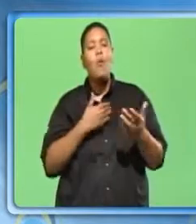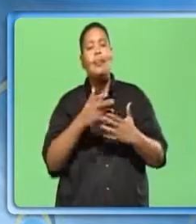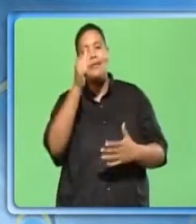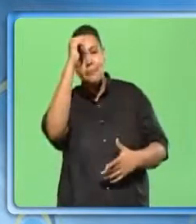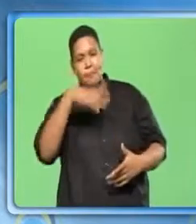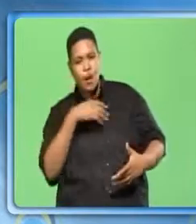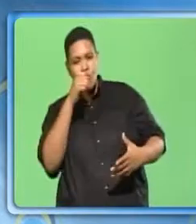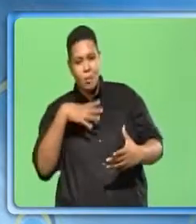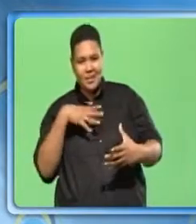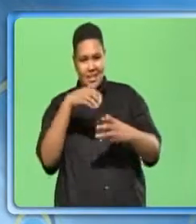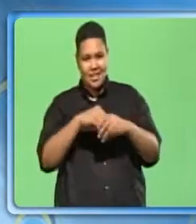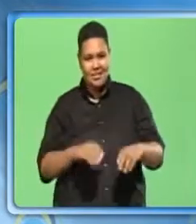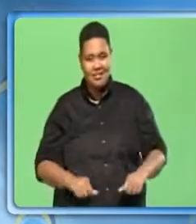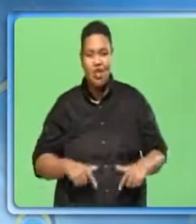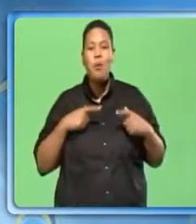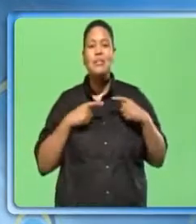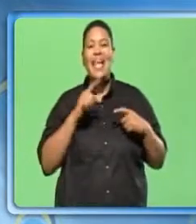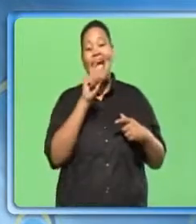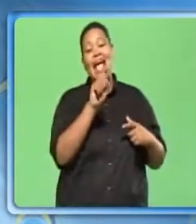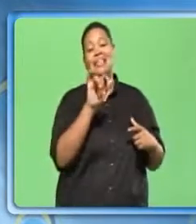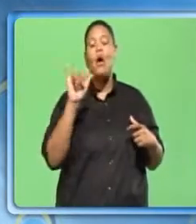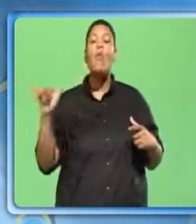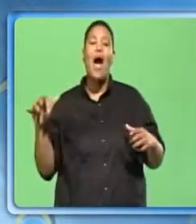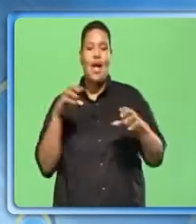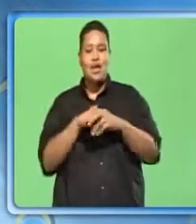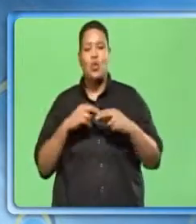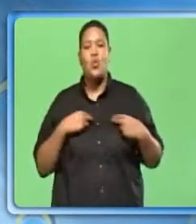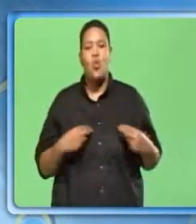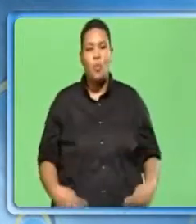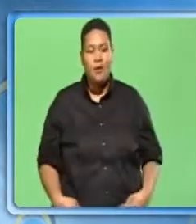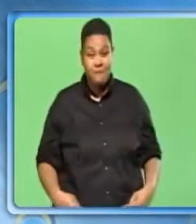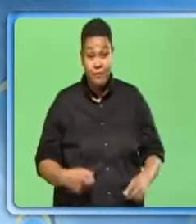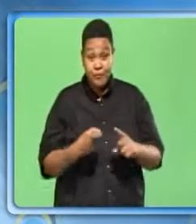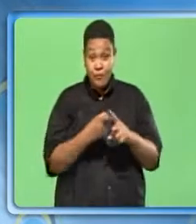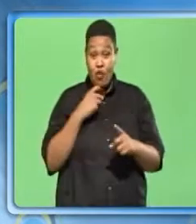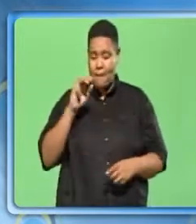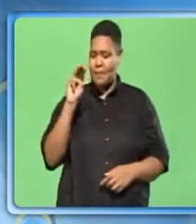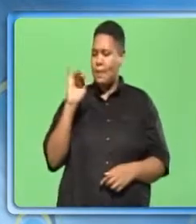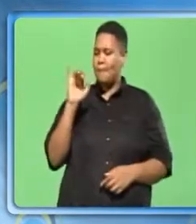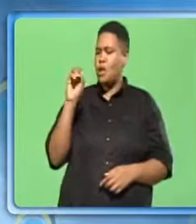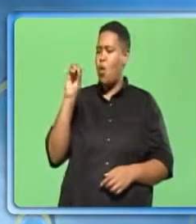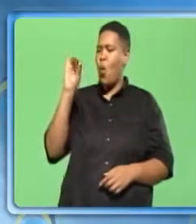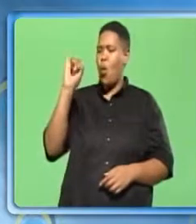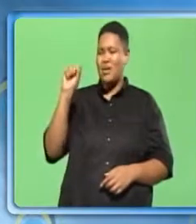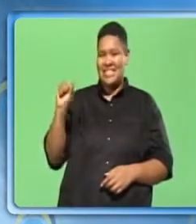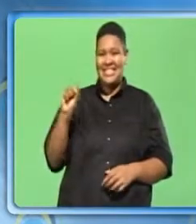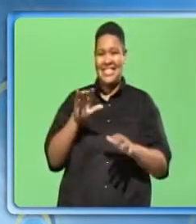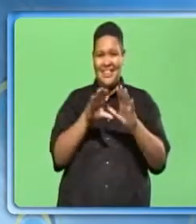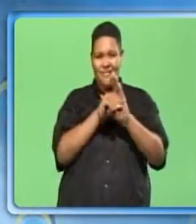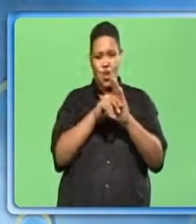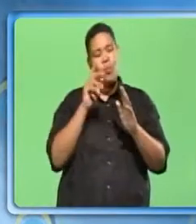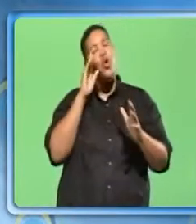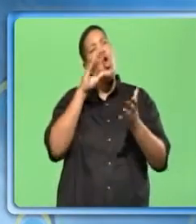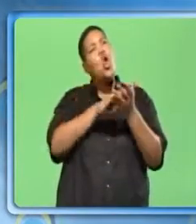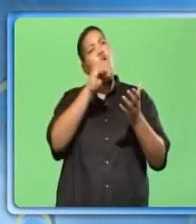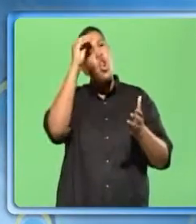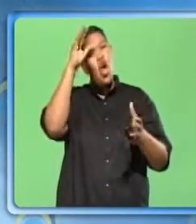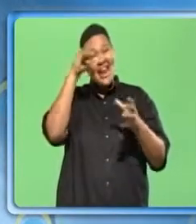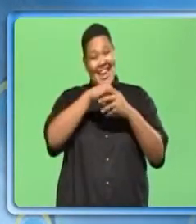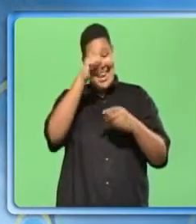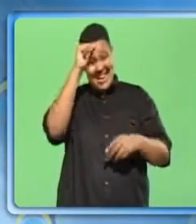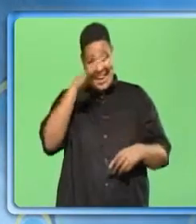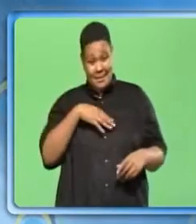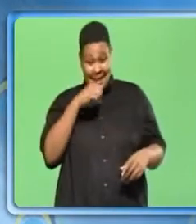the X and Y chromosomes in humans. From the meiosis video, you learned that in the male and female gametes,